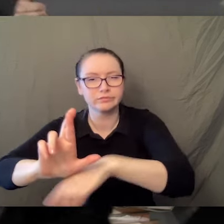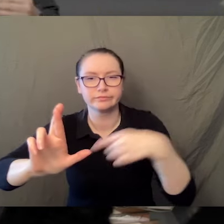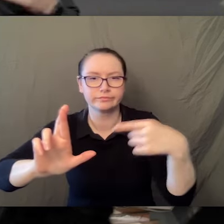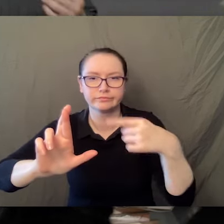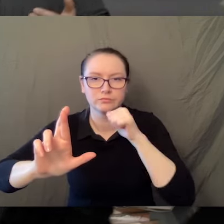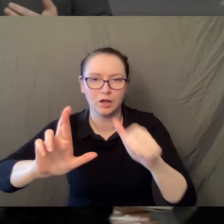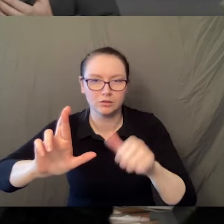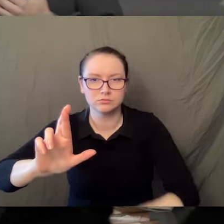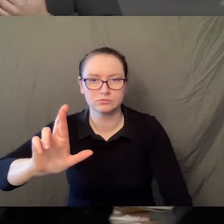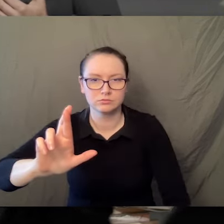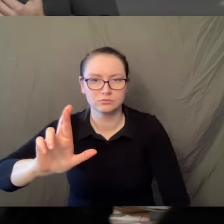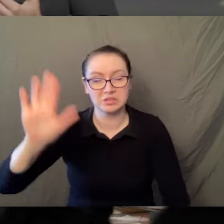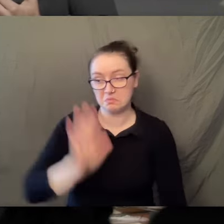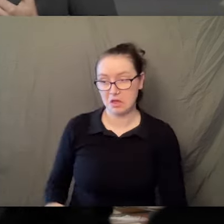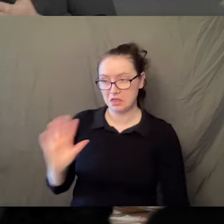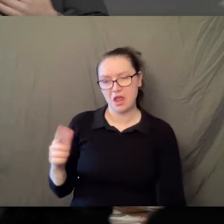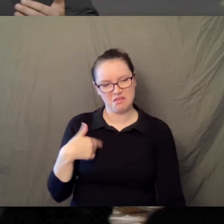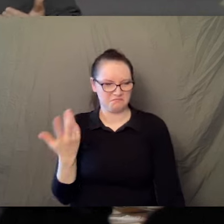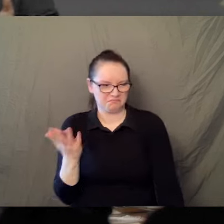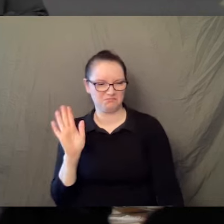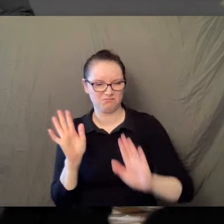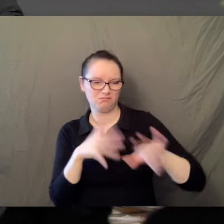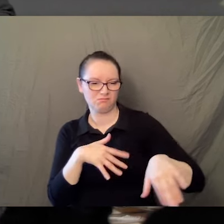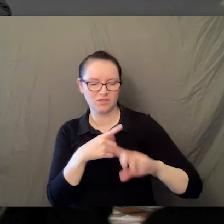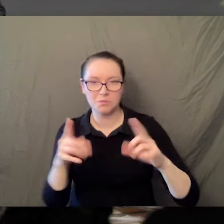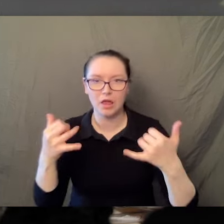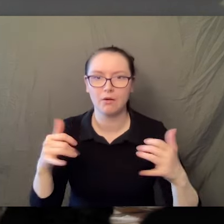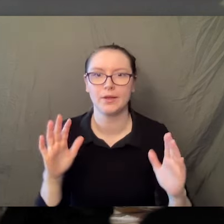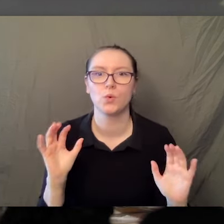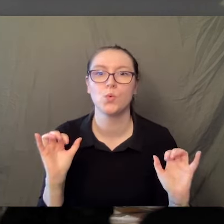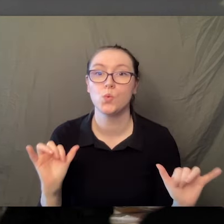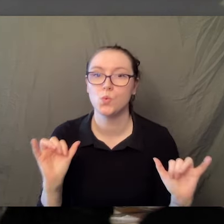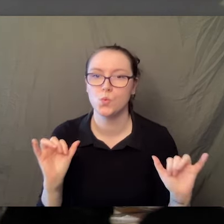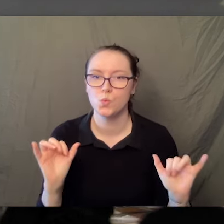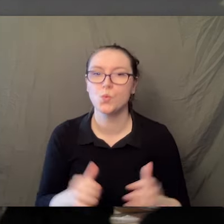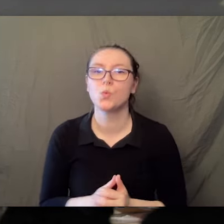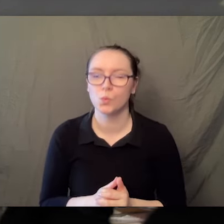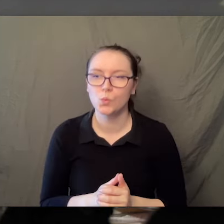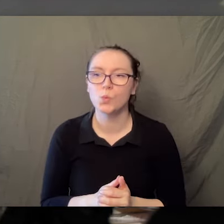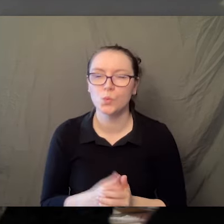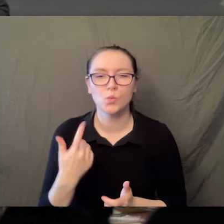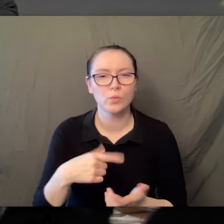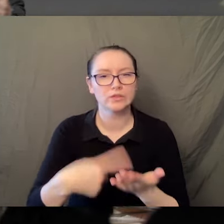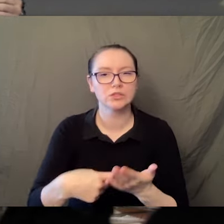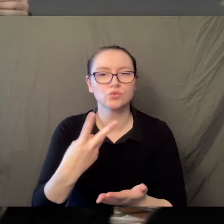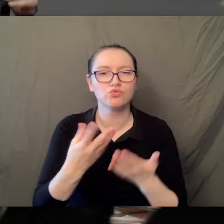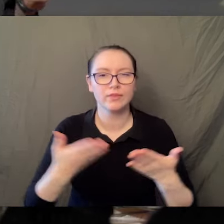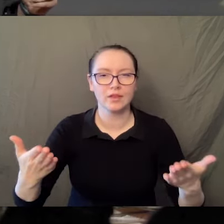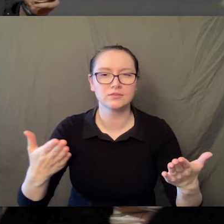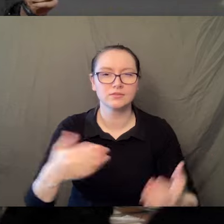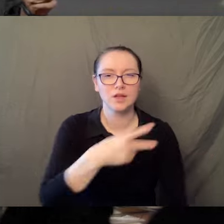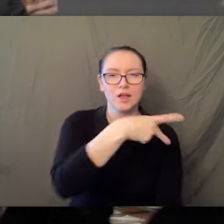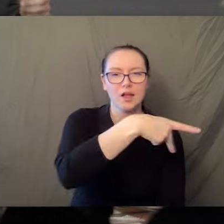I didn't have this perspective when I was sweating in the shipyard. But looking back, I realized that when we talk about practical imagination, we're really talking about the intersection